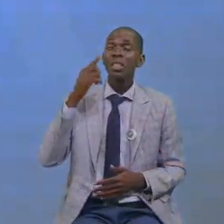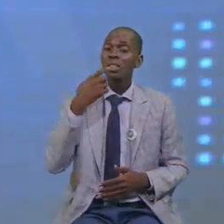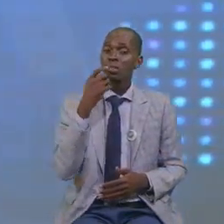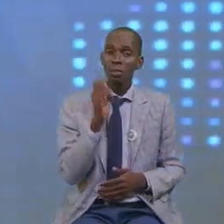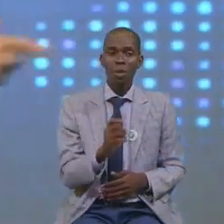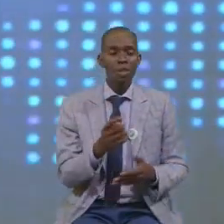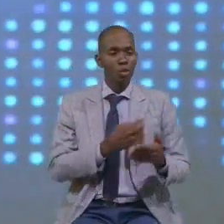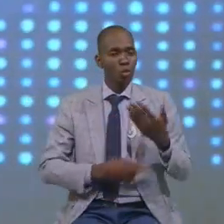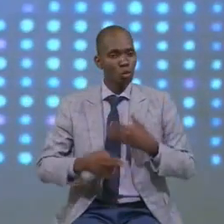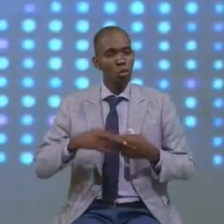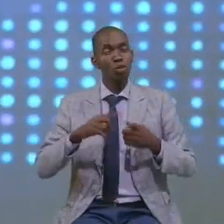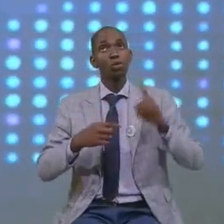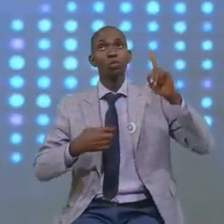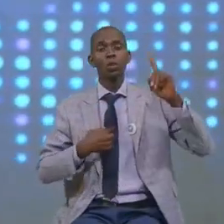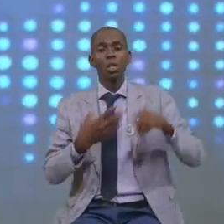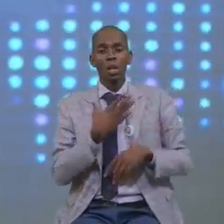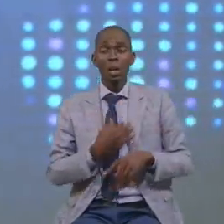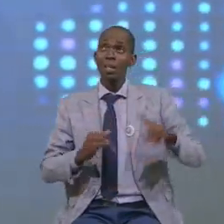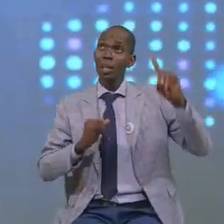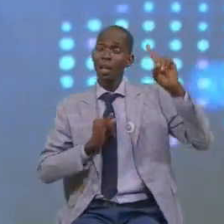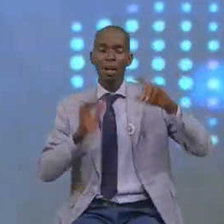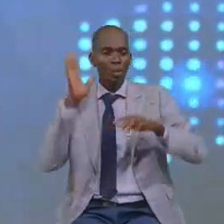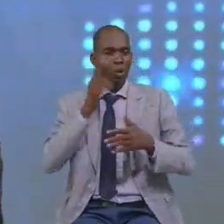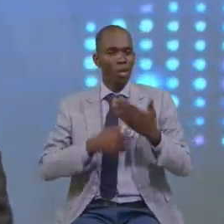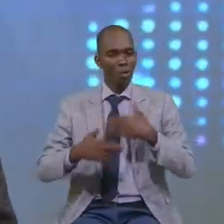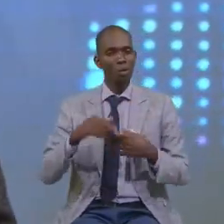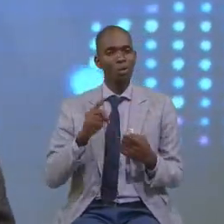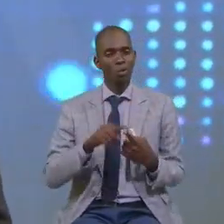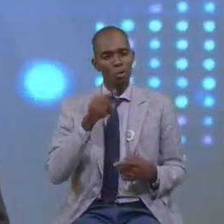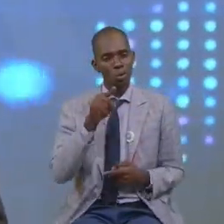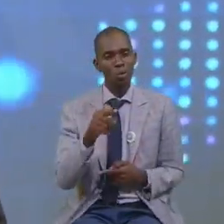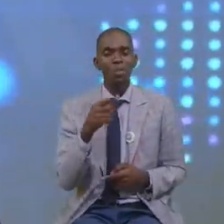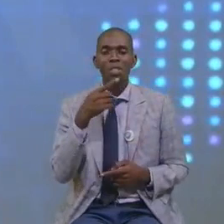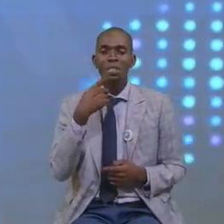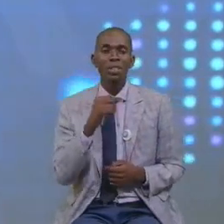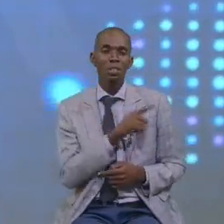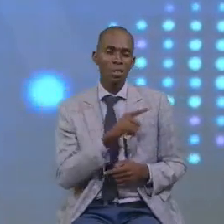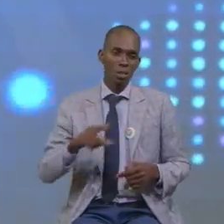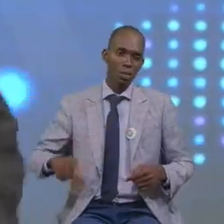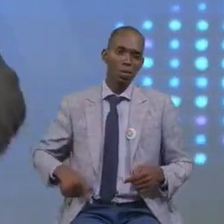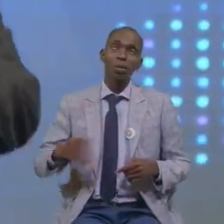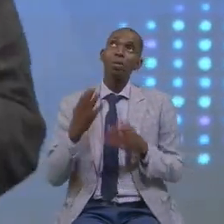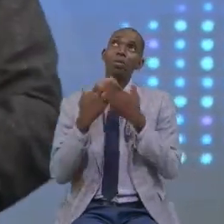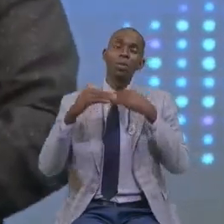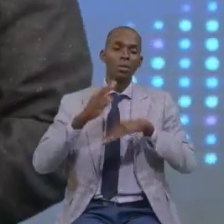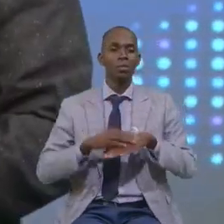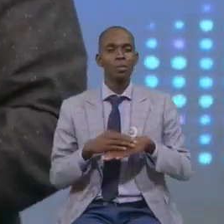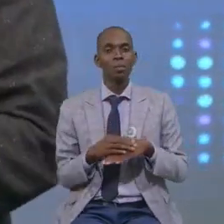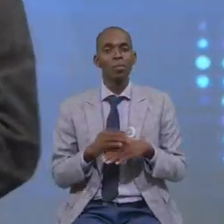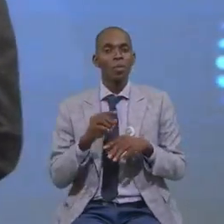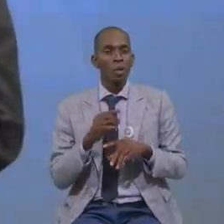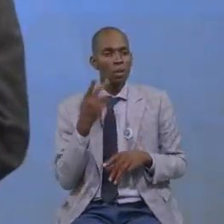me, and I will return unto you, says the Lord of hosts. Look at